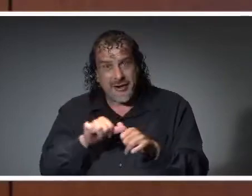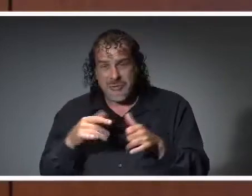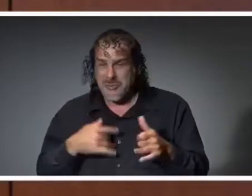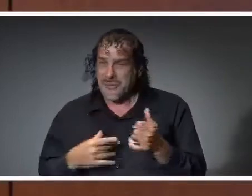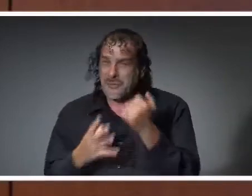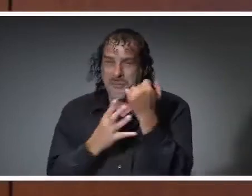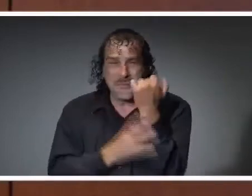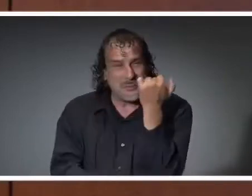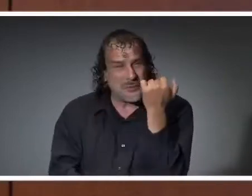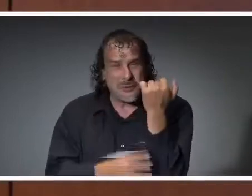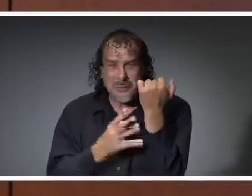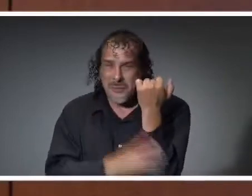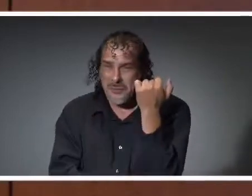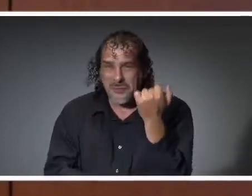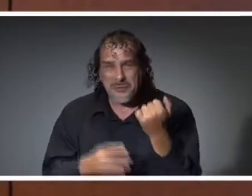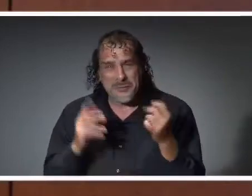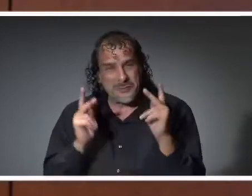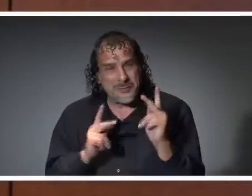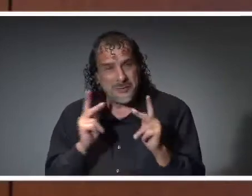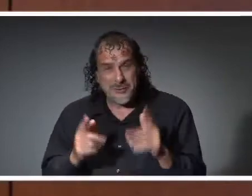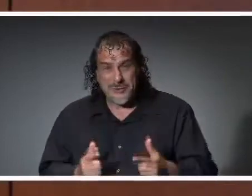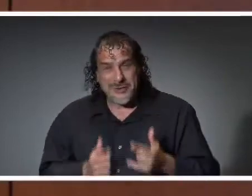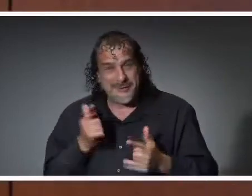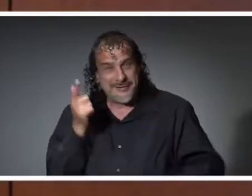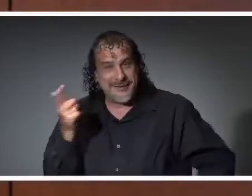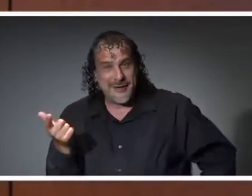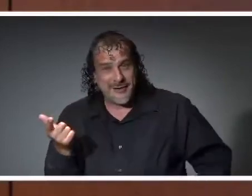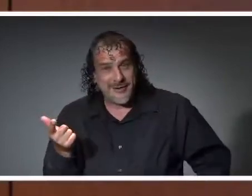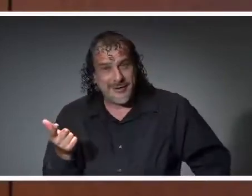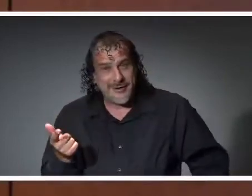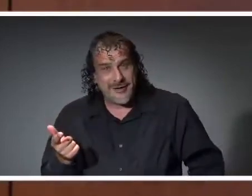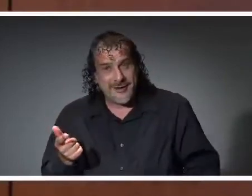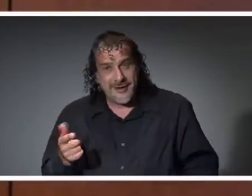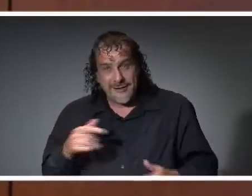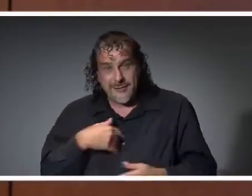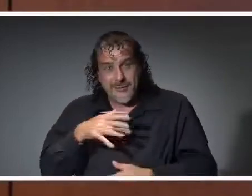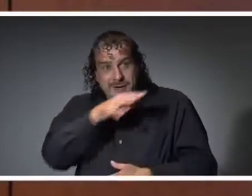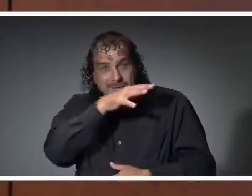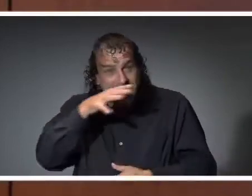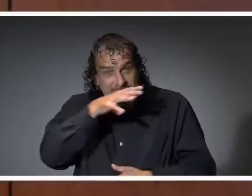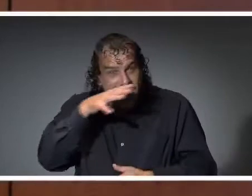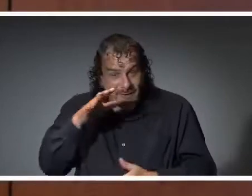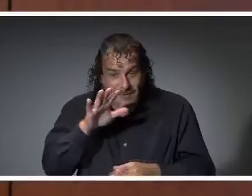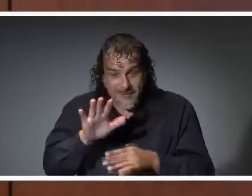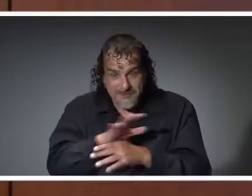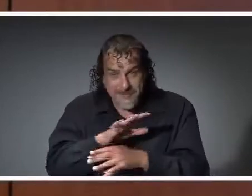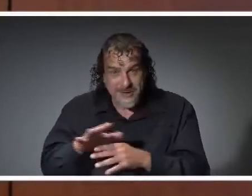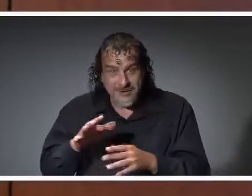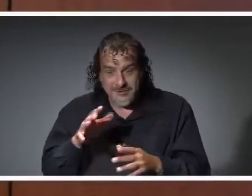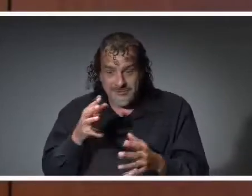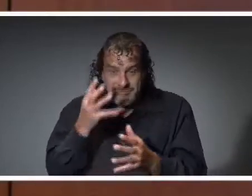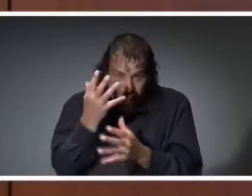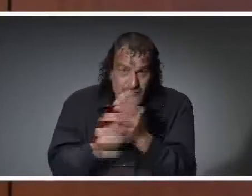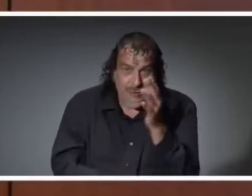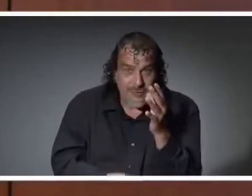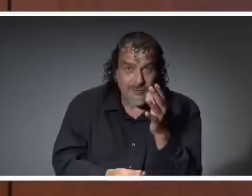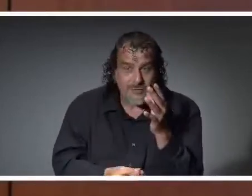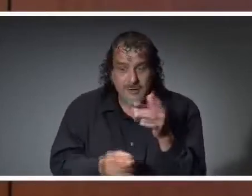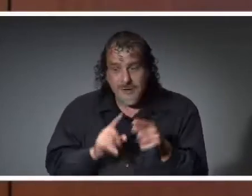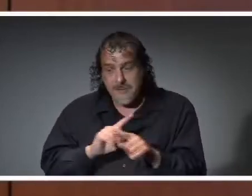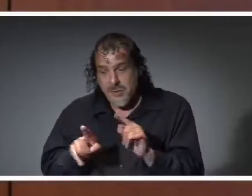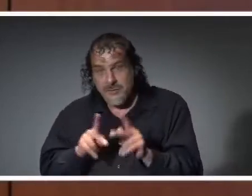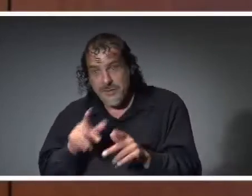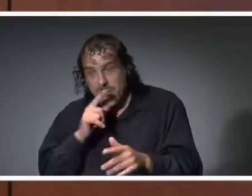over 47% poverty rate. So not only was the agricultural industry affected greatly, but the people that live in